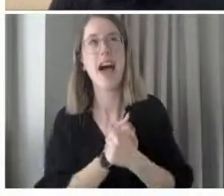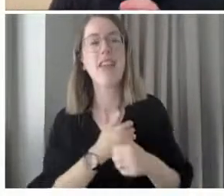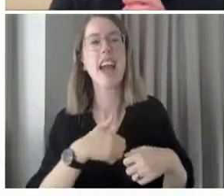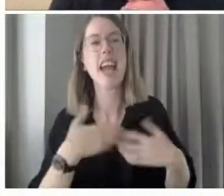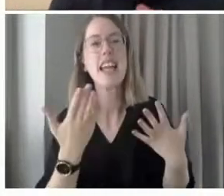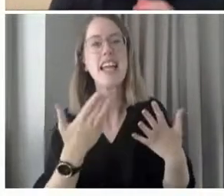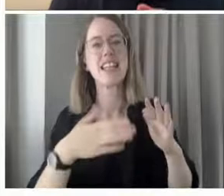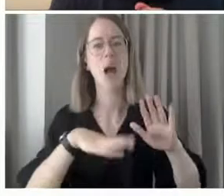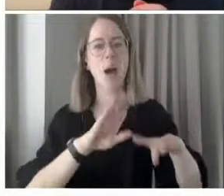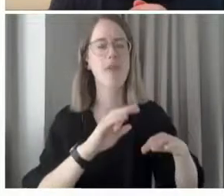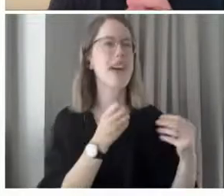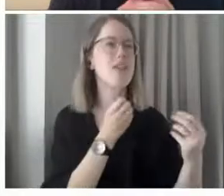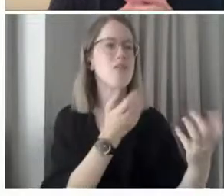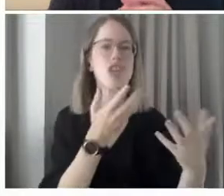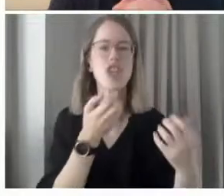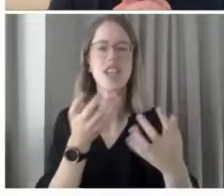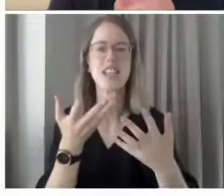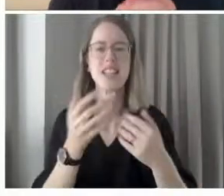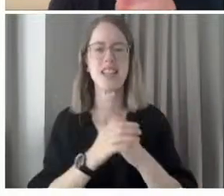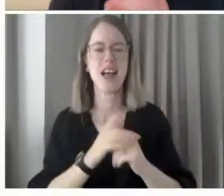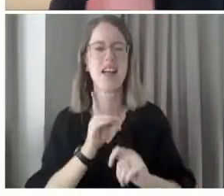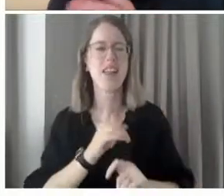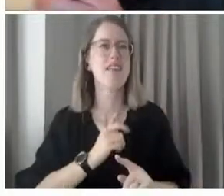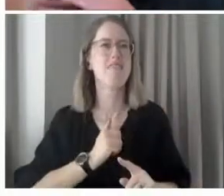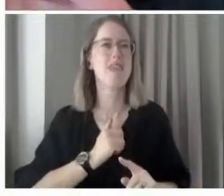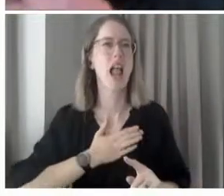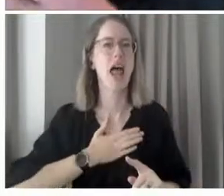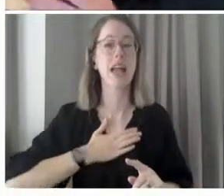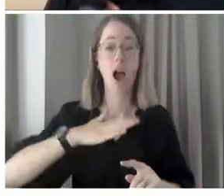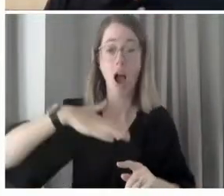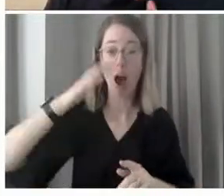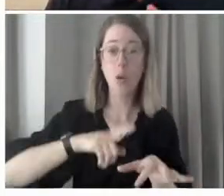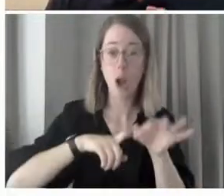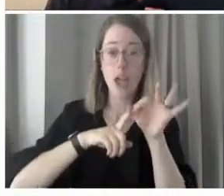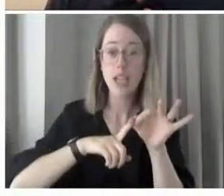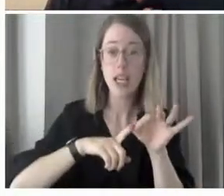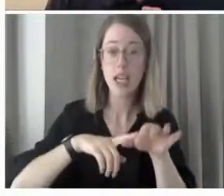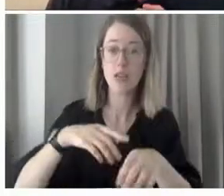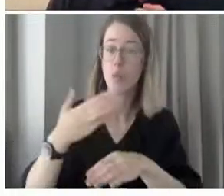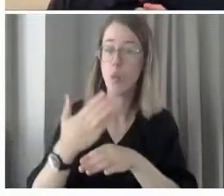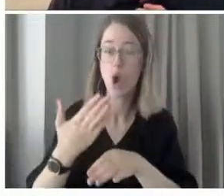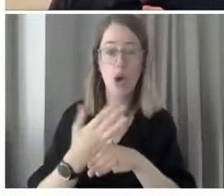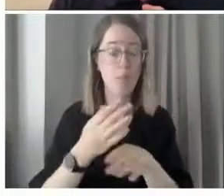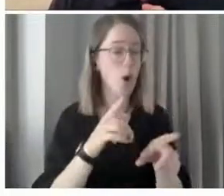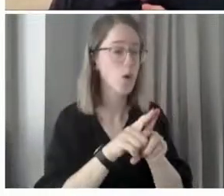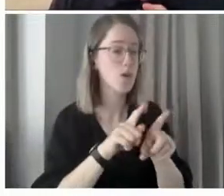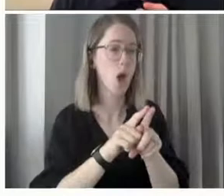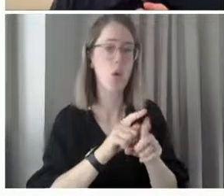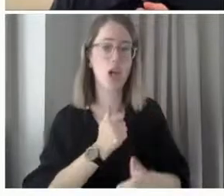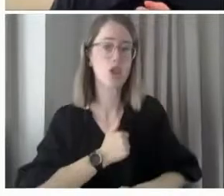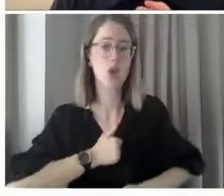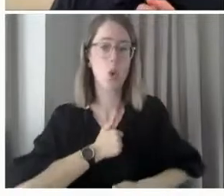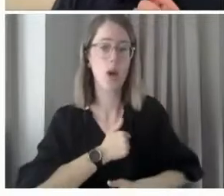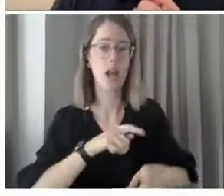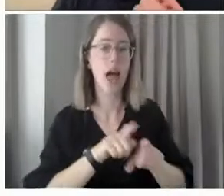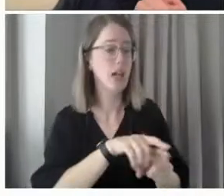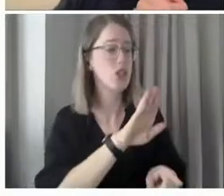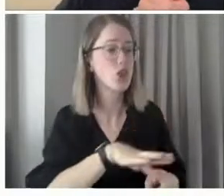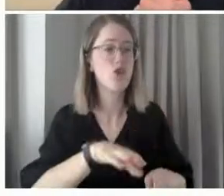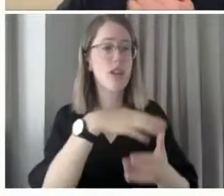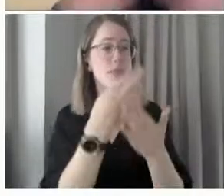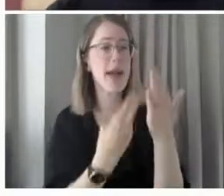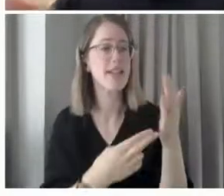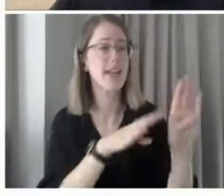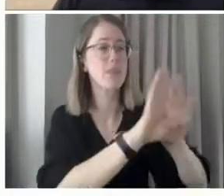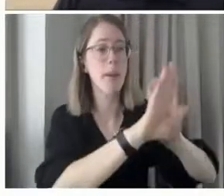So they appreciate high quality expression, but they equally would like it if you put children's